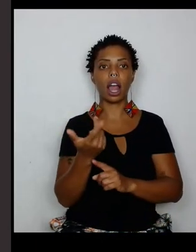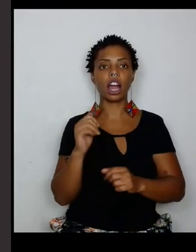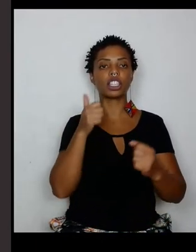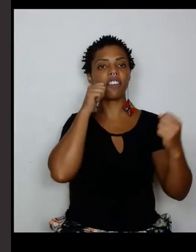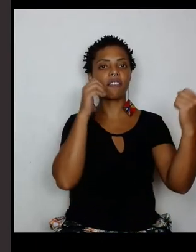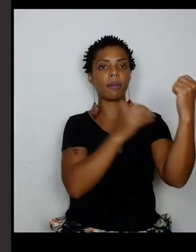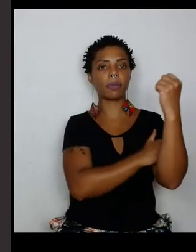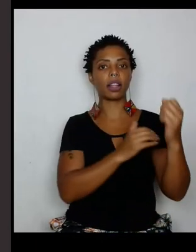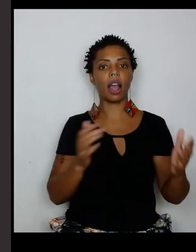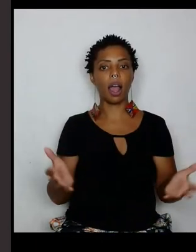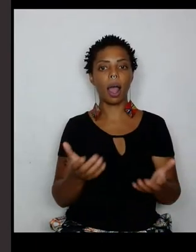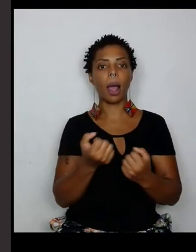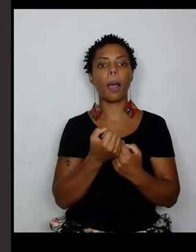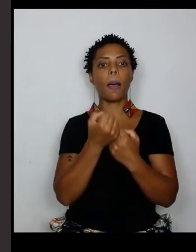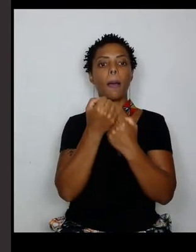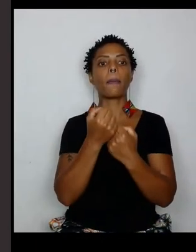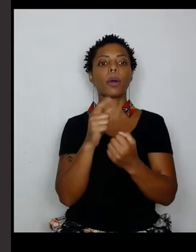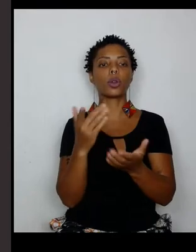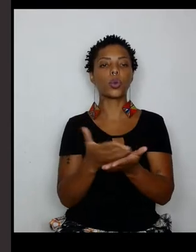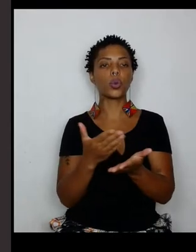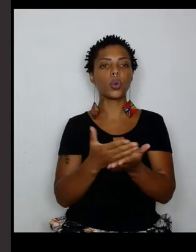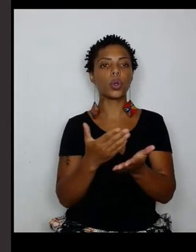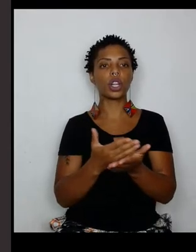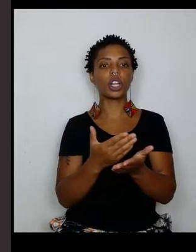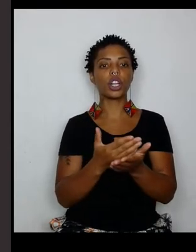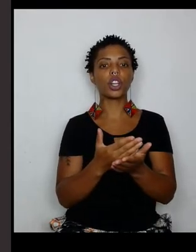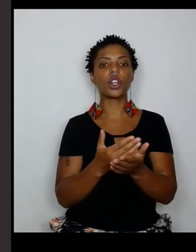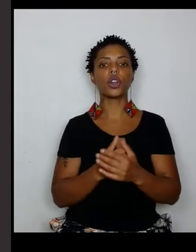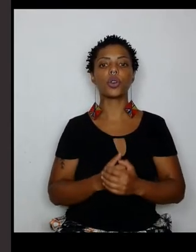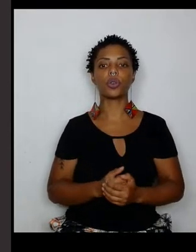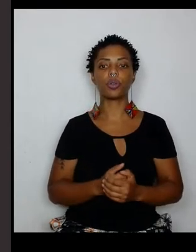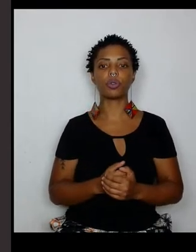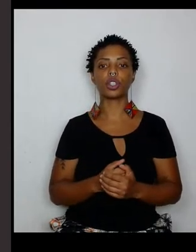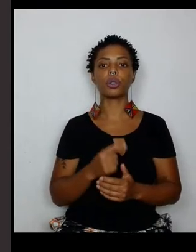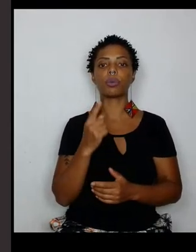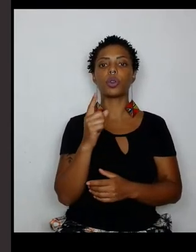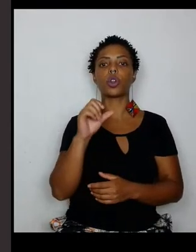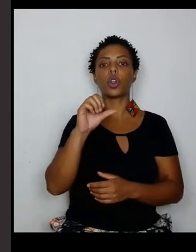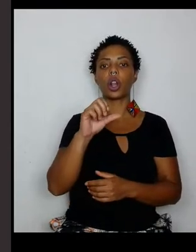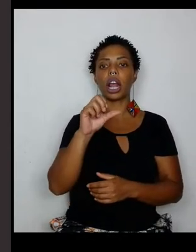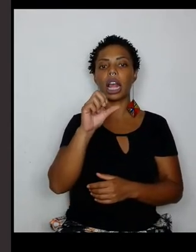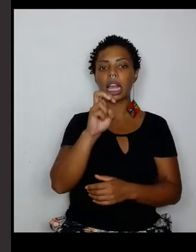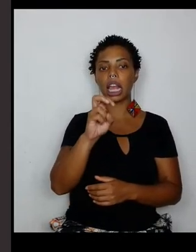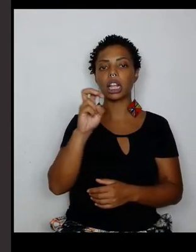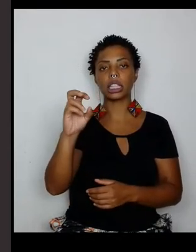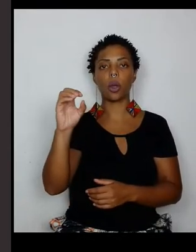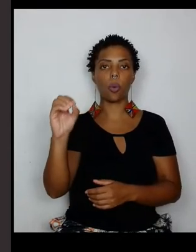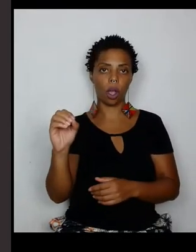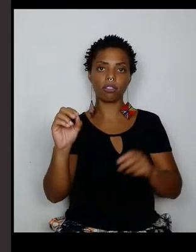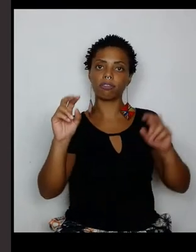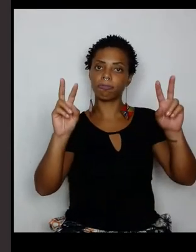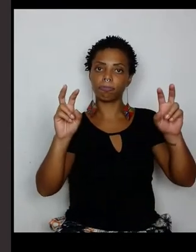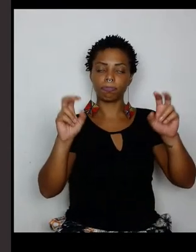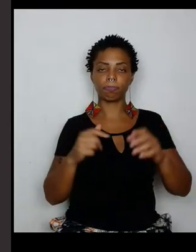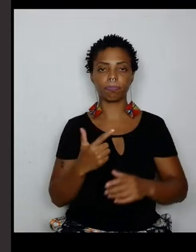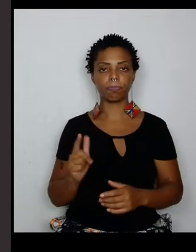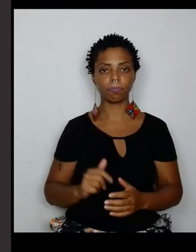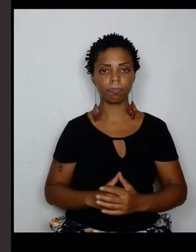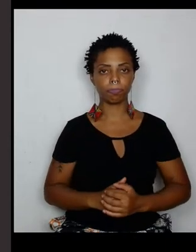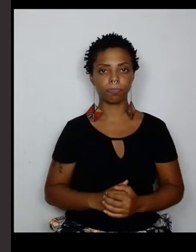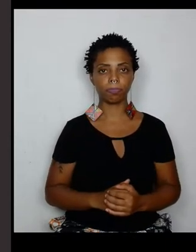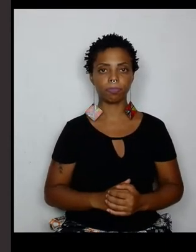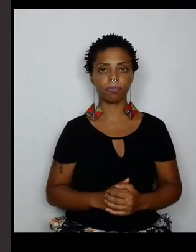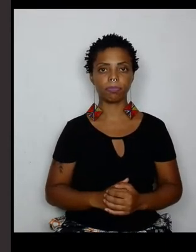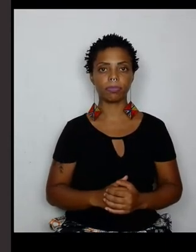women artist 1550 to 1950. this of course is a portrait of her by alice neal with her daughter daisy she was however knocking